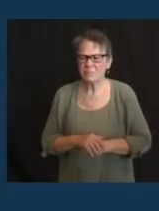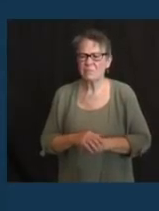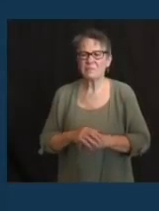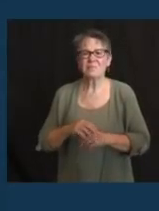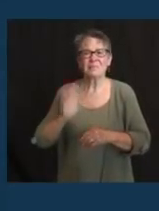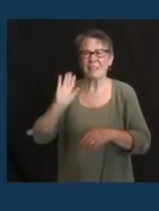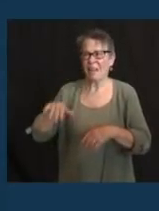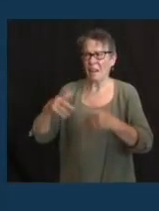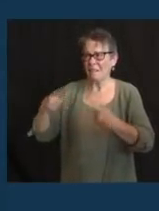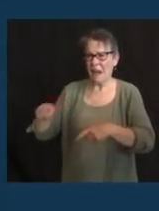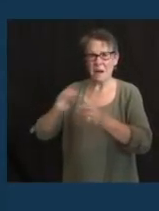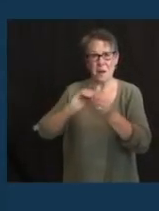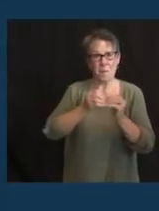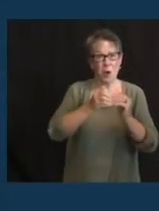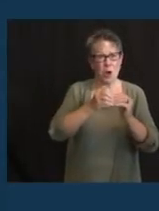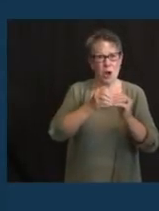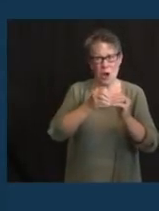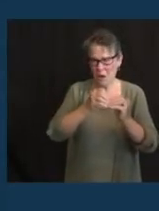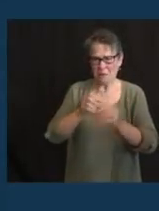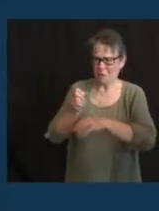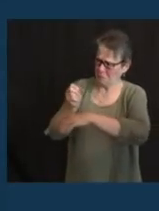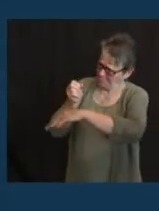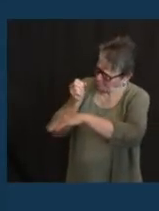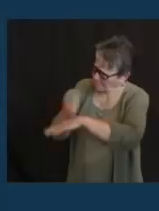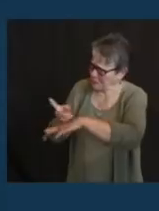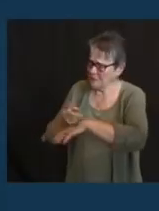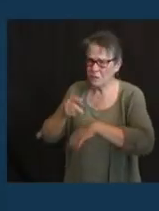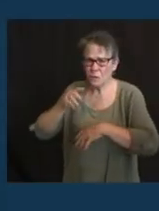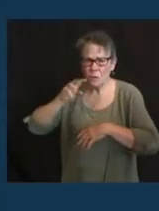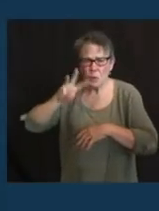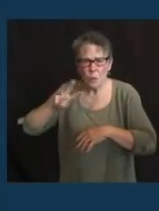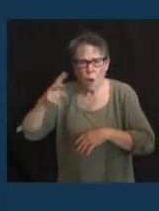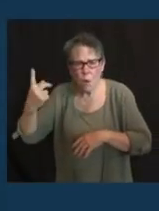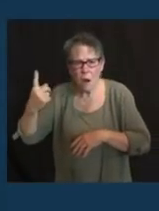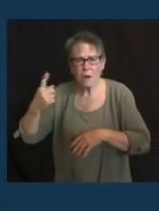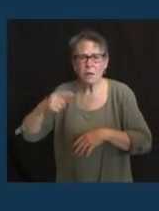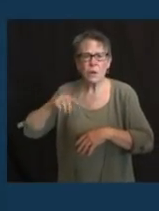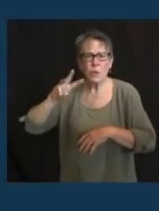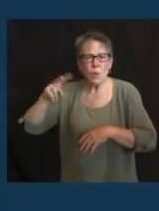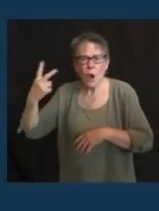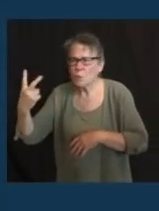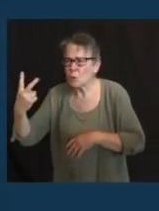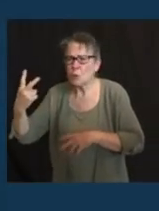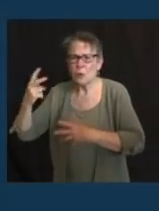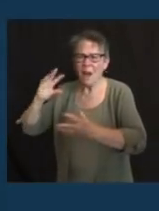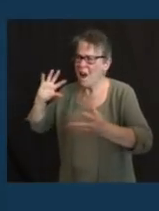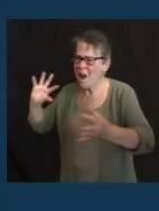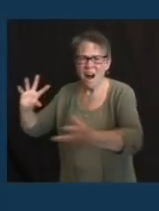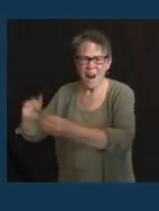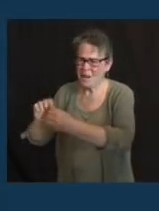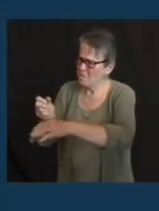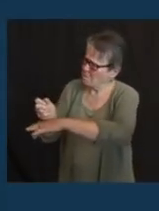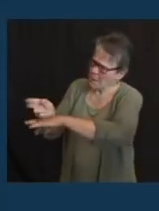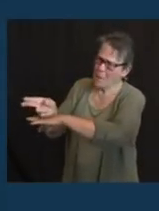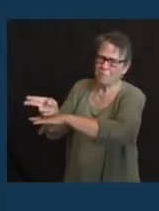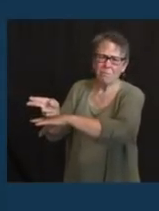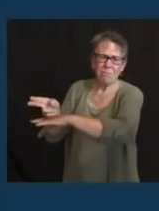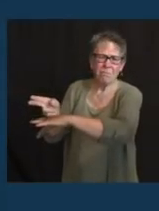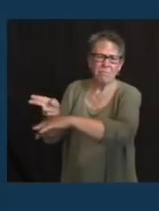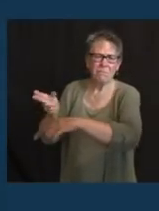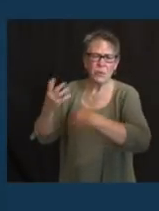just 99 days since our first positive COVID-19 case. This is a historic